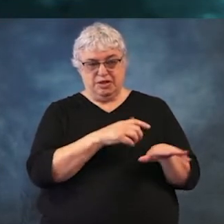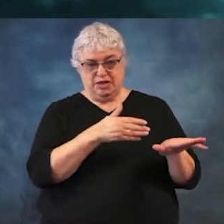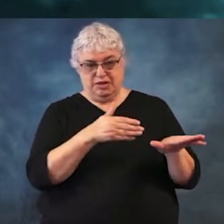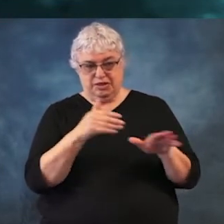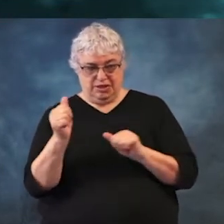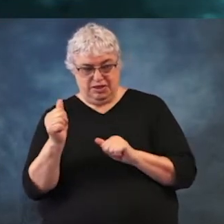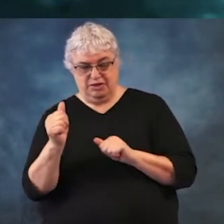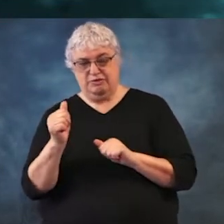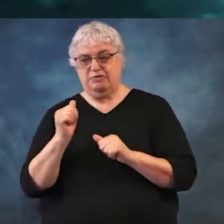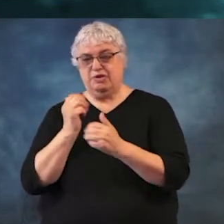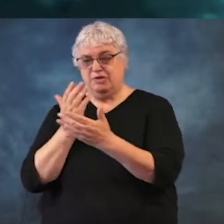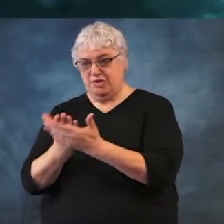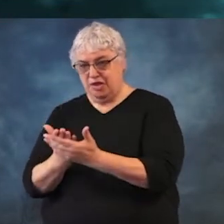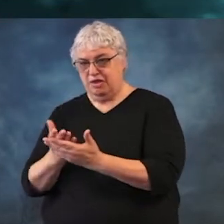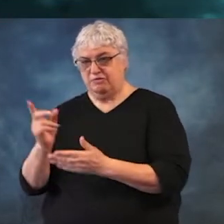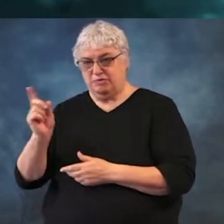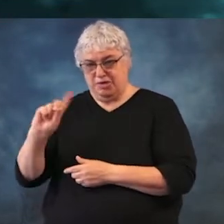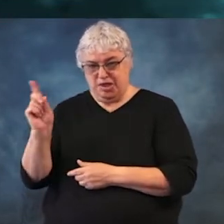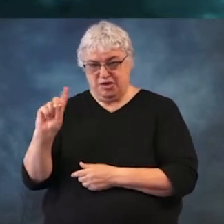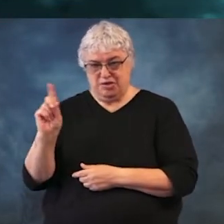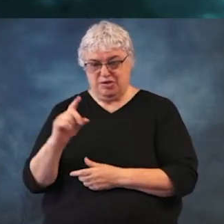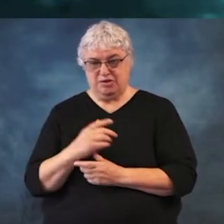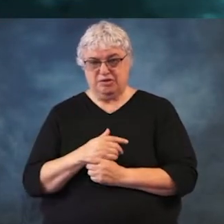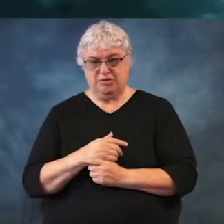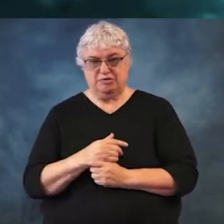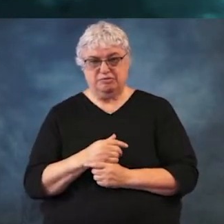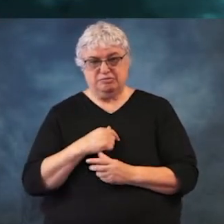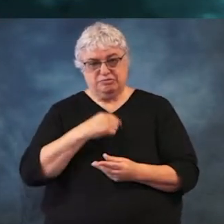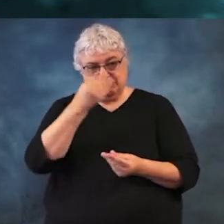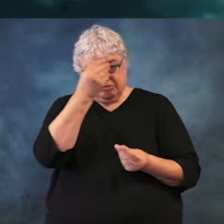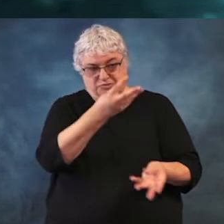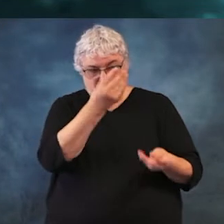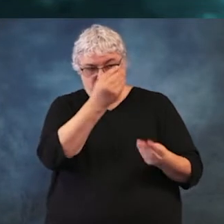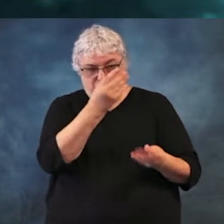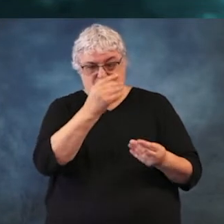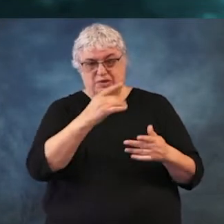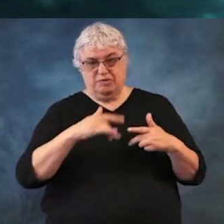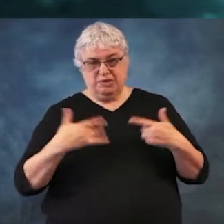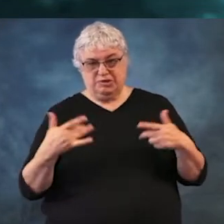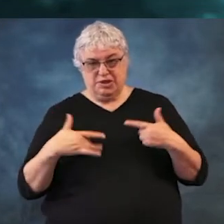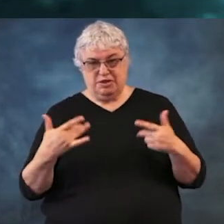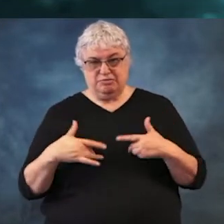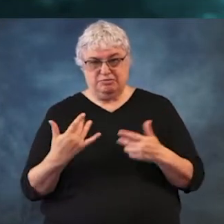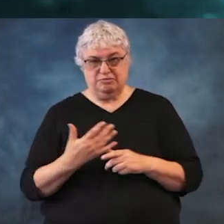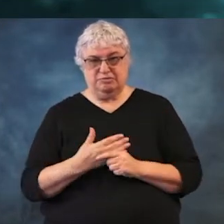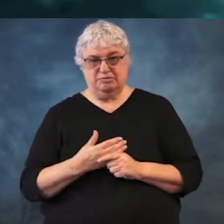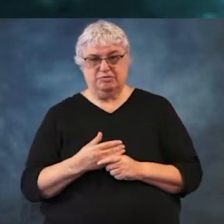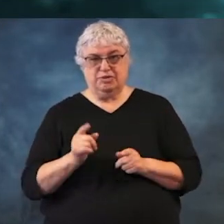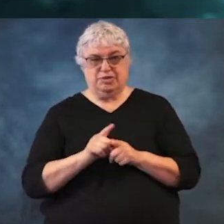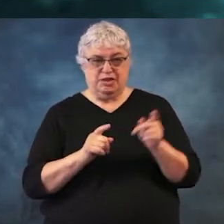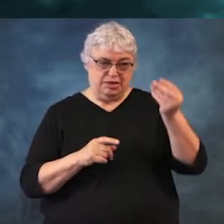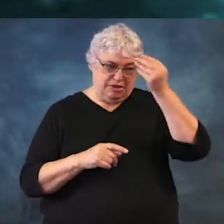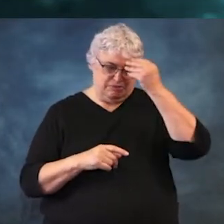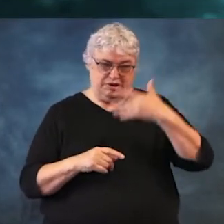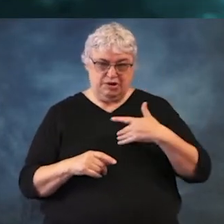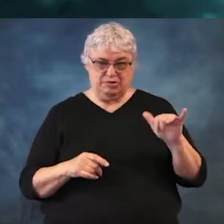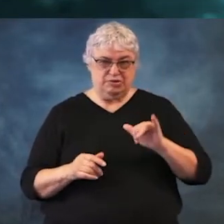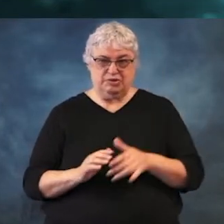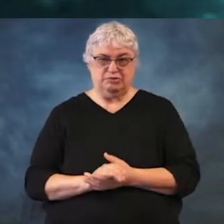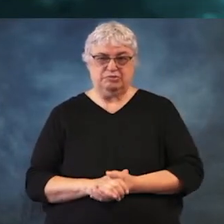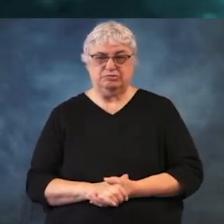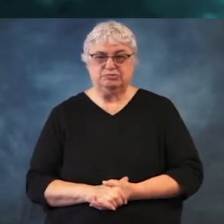I'm at, and I keep I keep them up to date, and they also keep me up to date also.